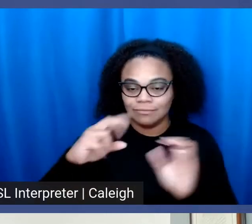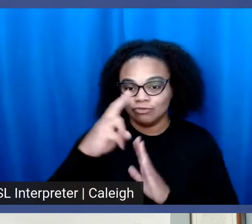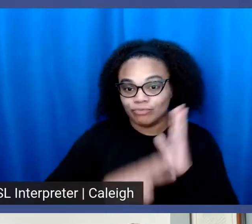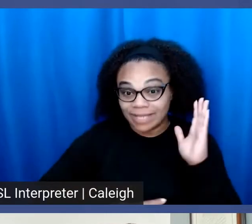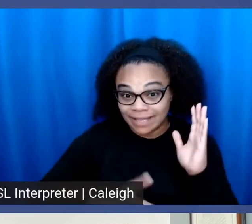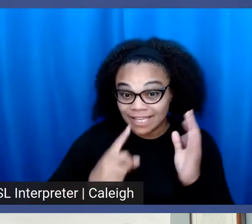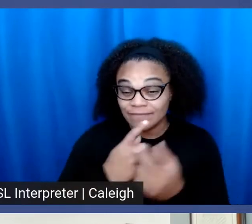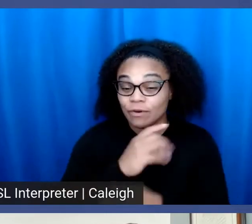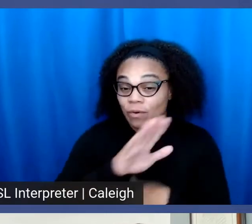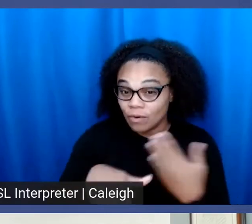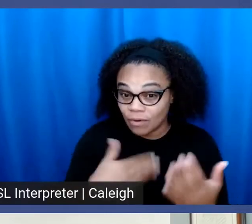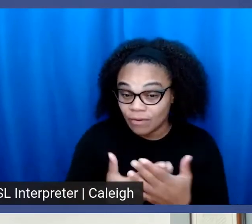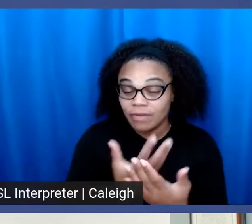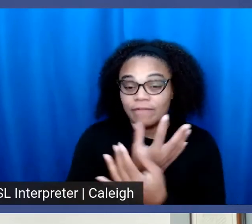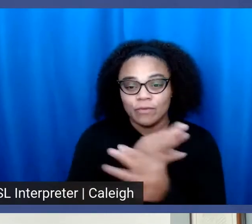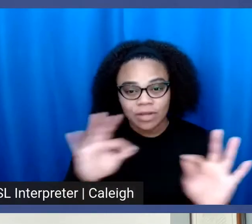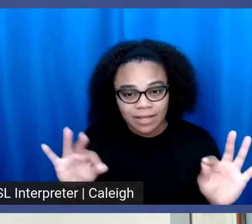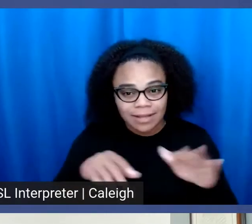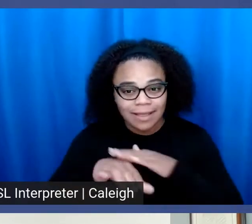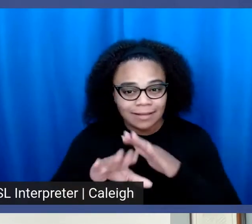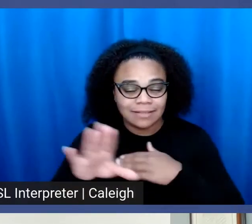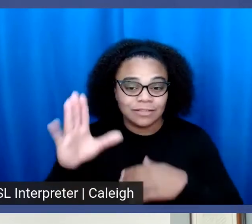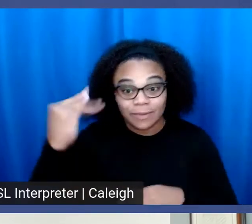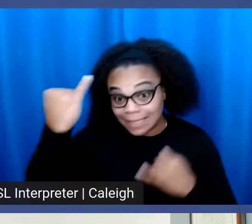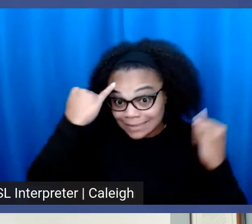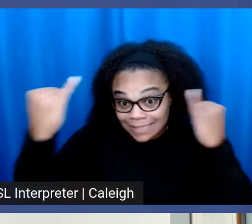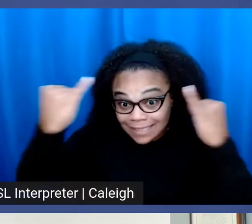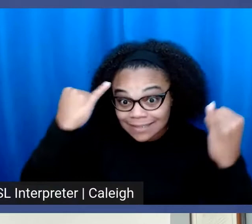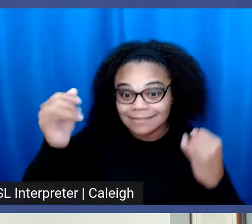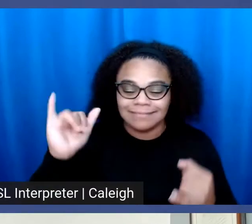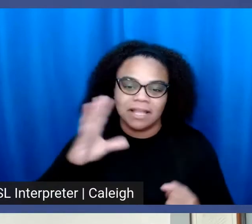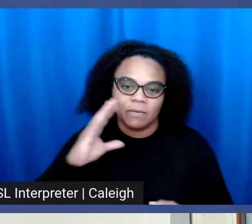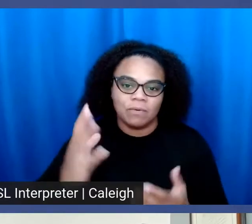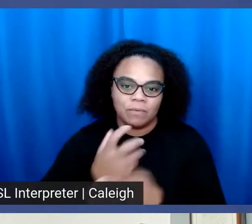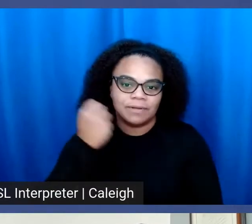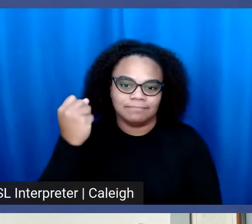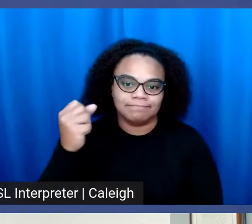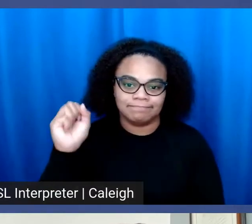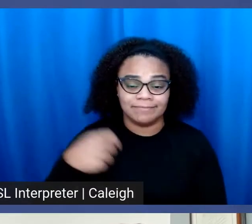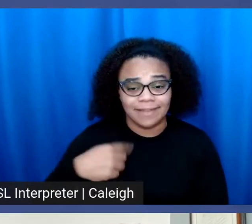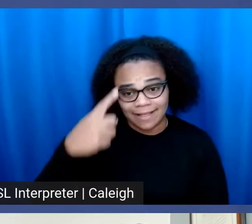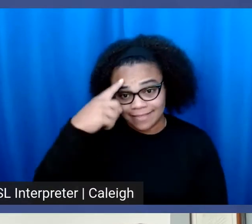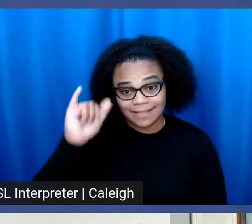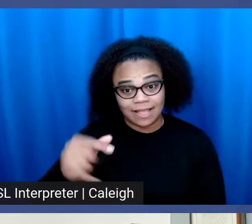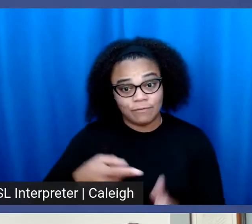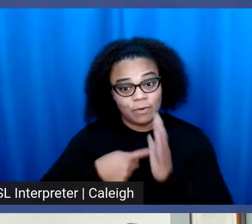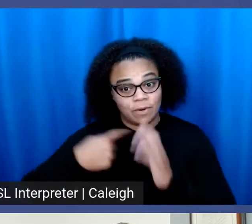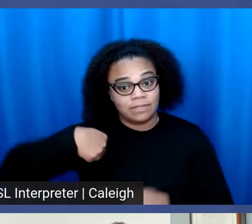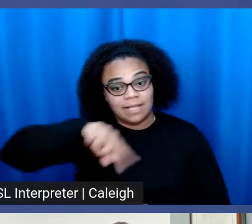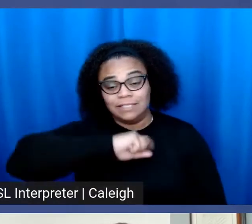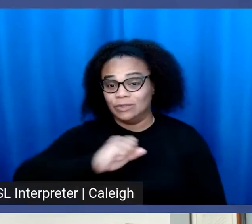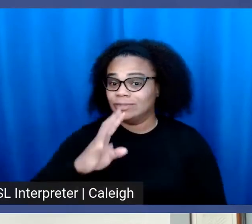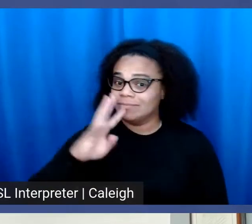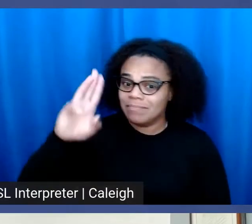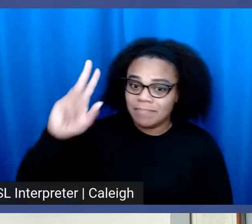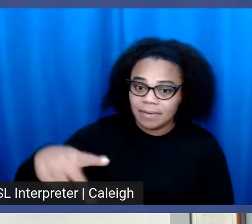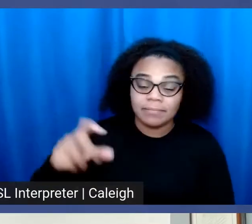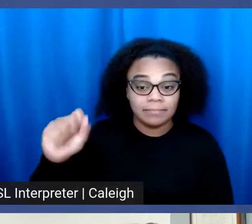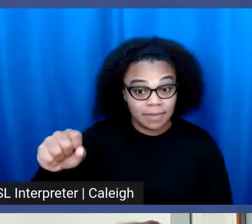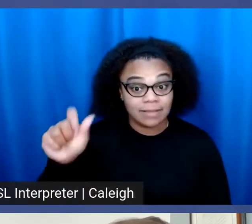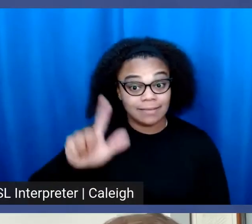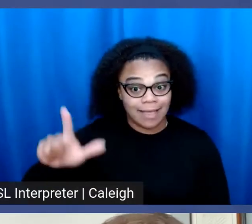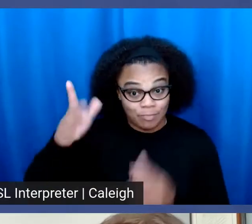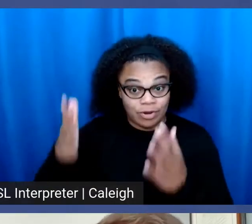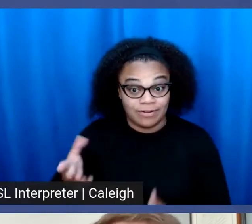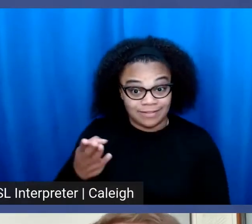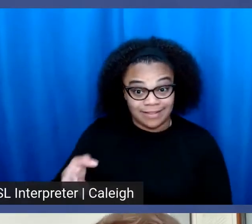and that will be the winning place. So yeah, I think that it requires all of us to speak out, even though librarians are on the front lines, but librarians